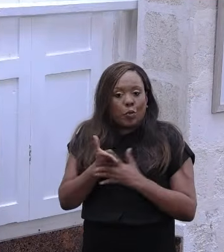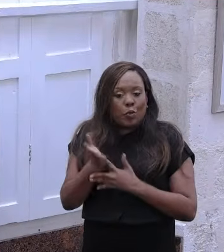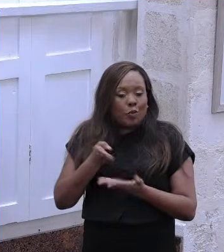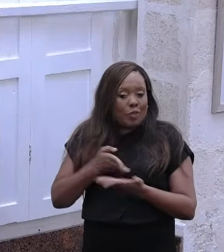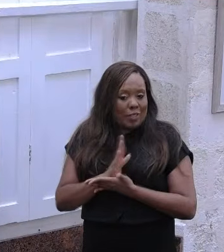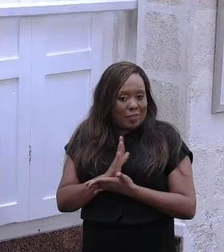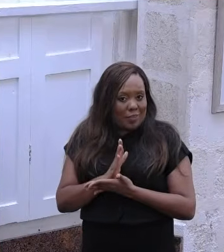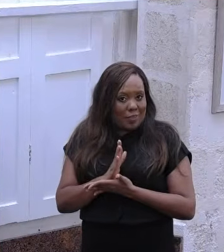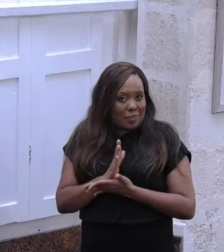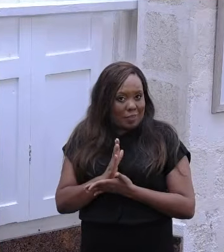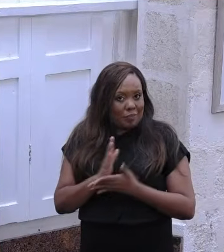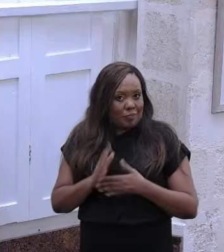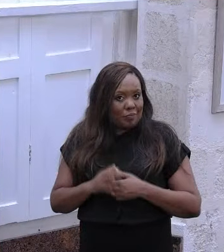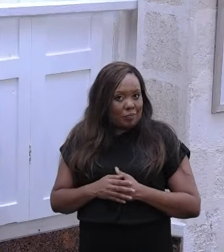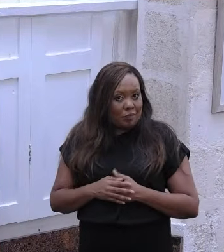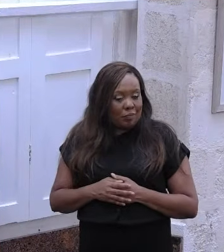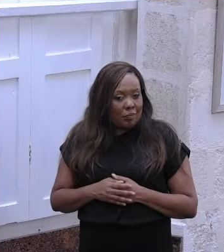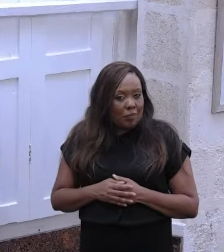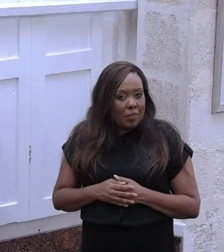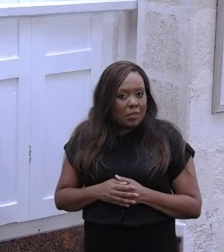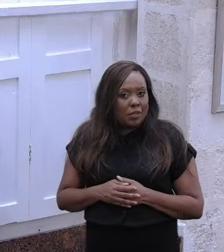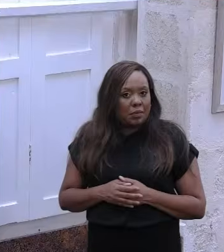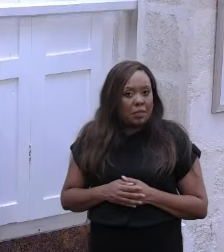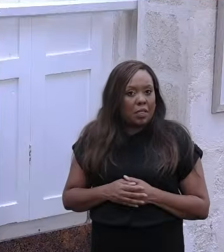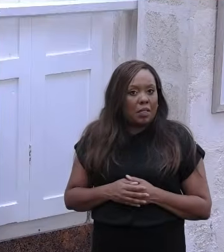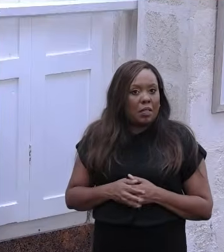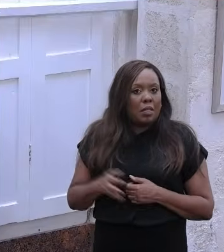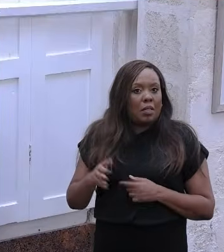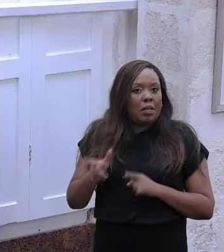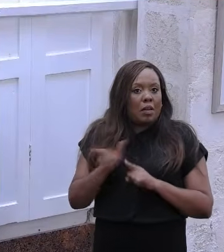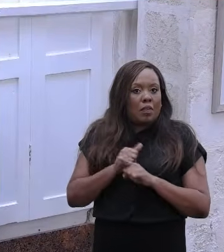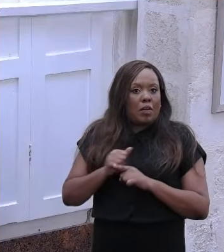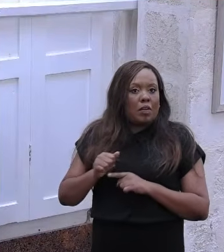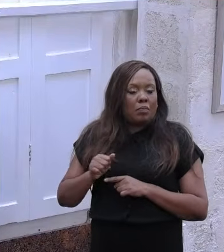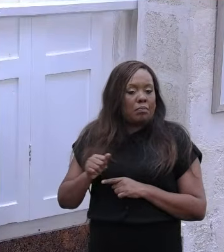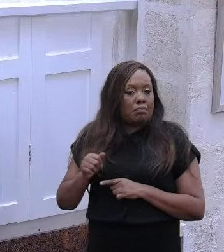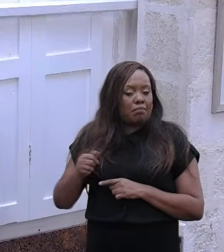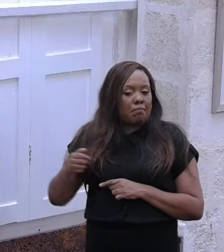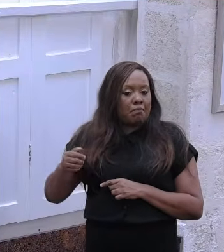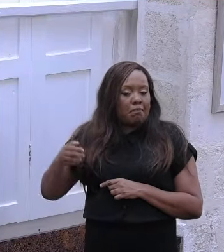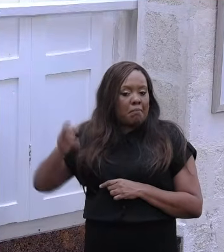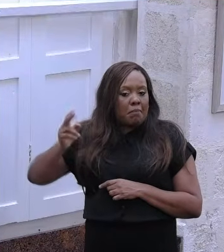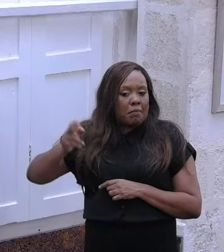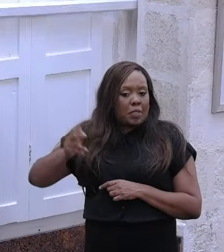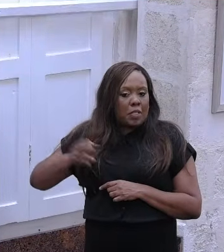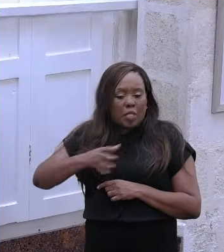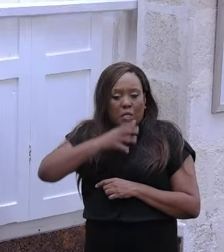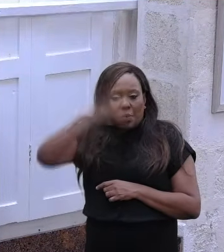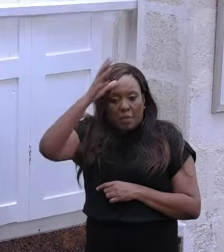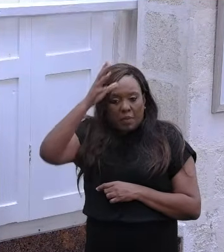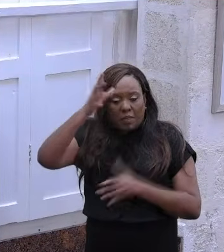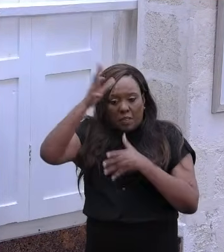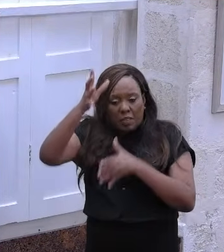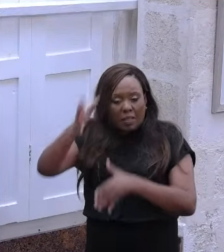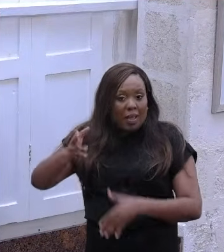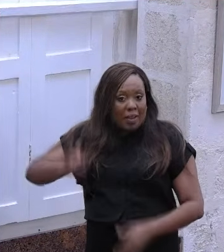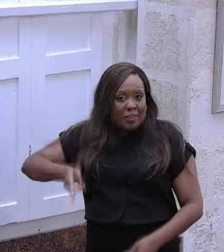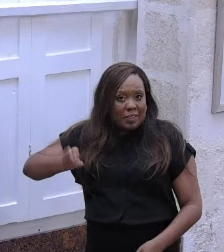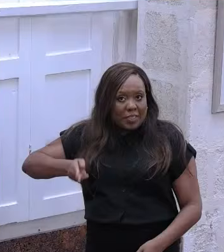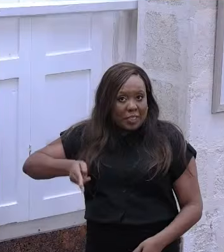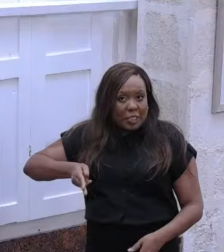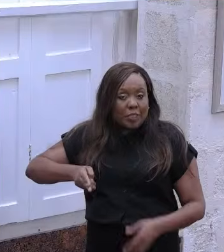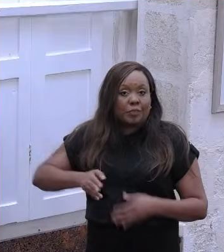And there was some confusion, if not conundrum, between